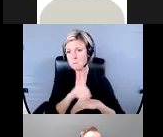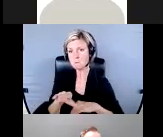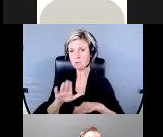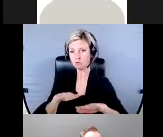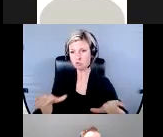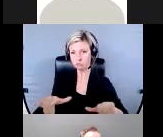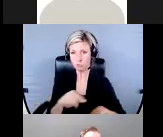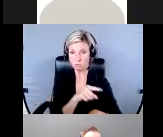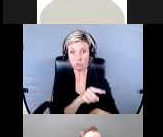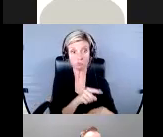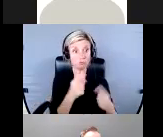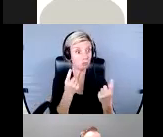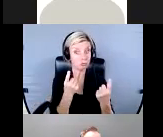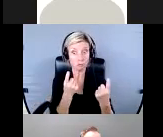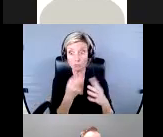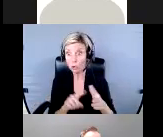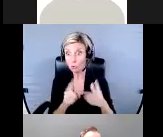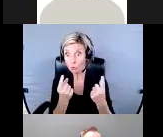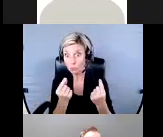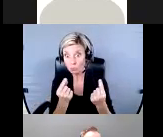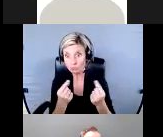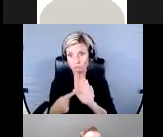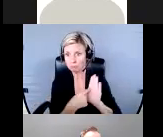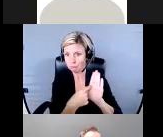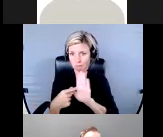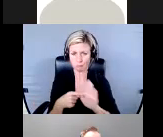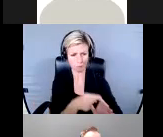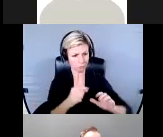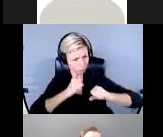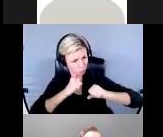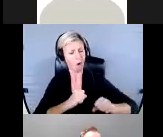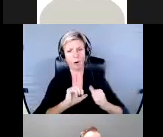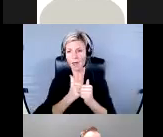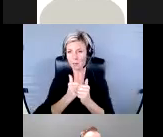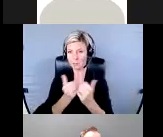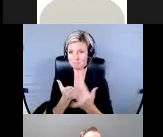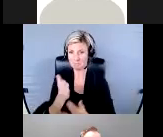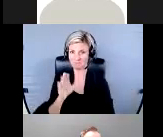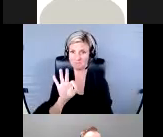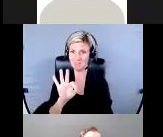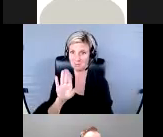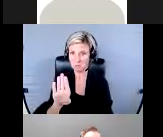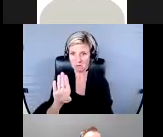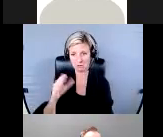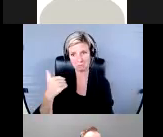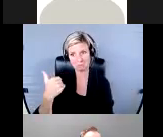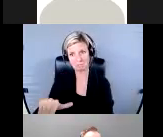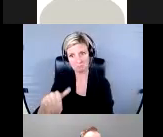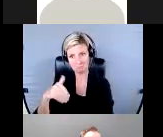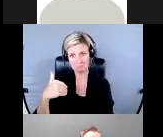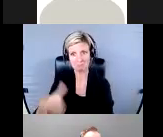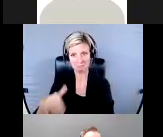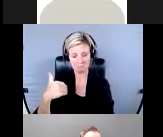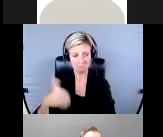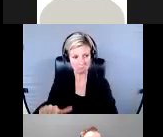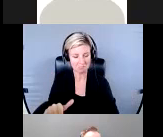Facebook, of all things. So a media platform allowed her to show who she was to her family. They were still her